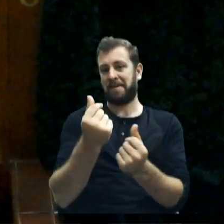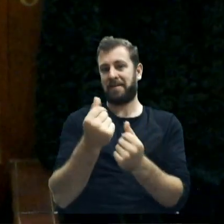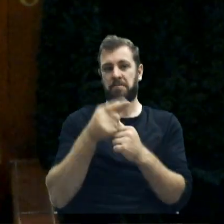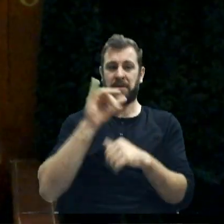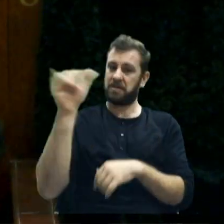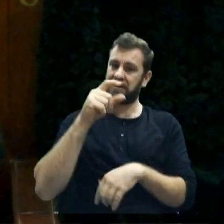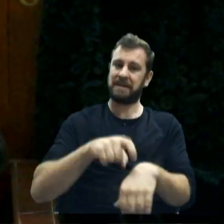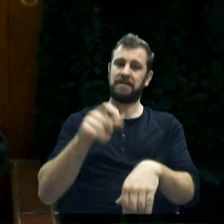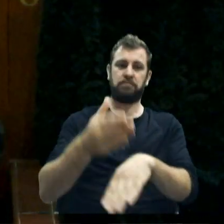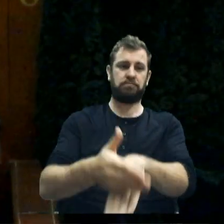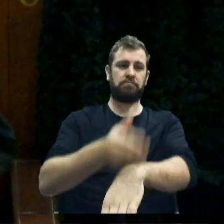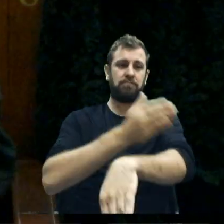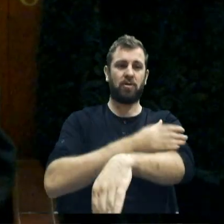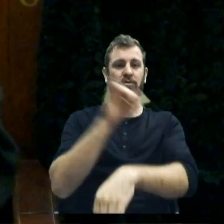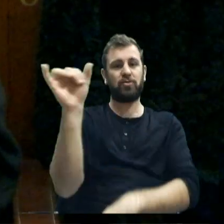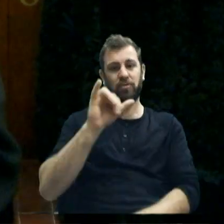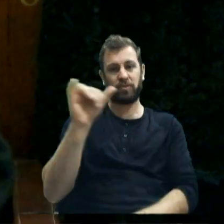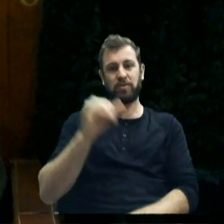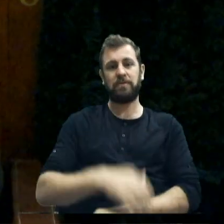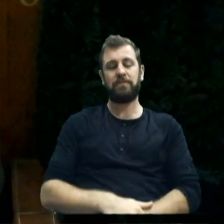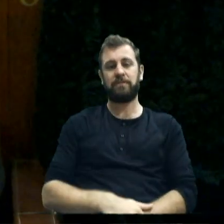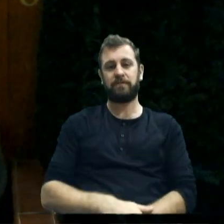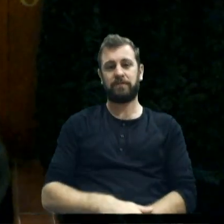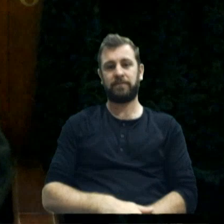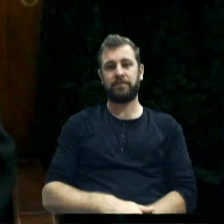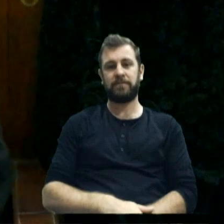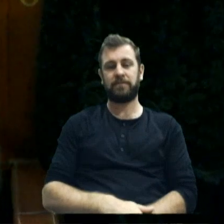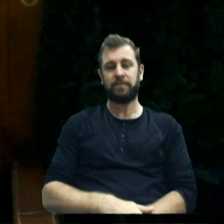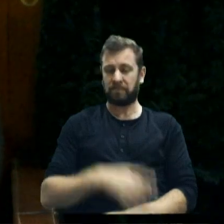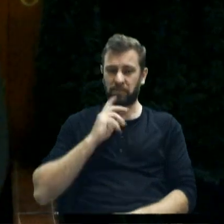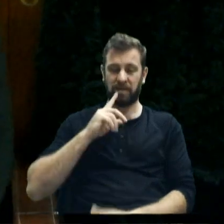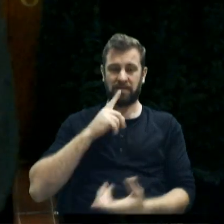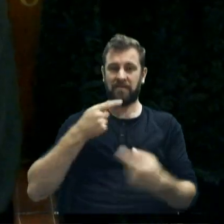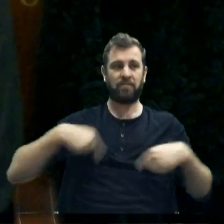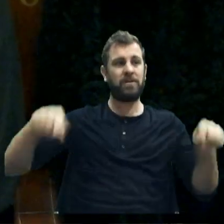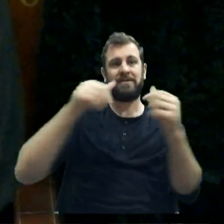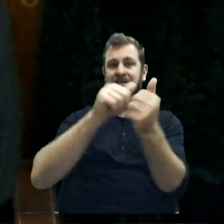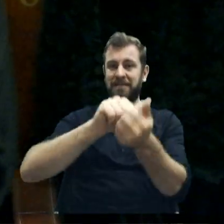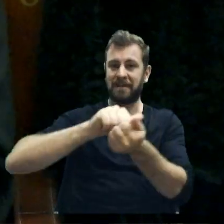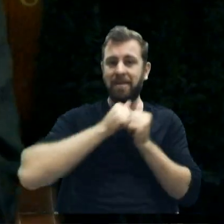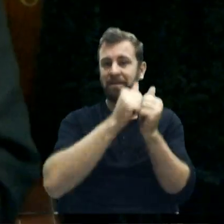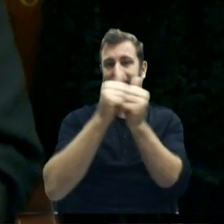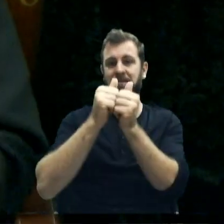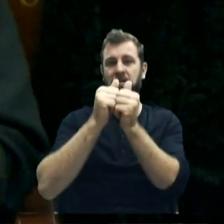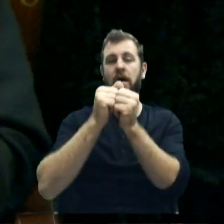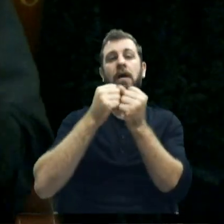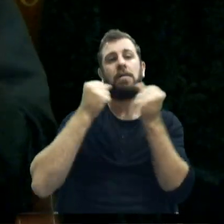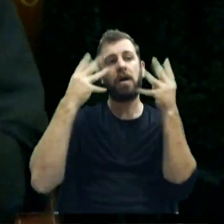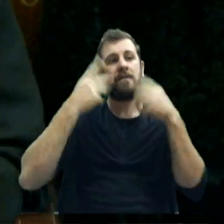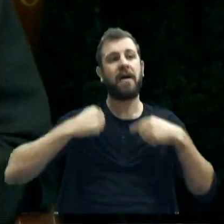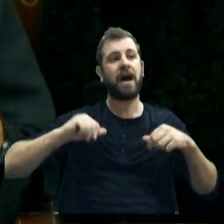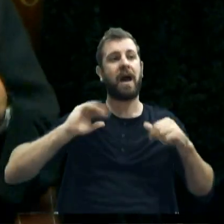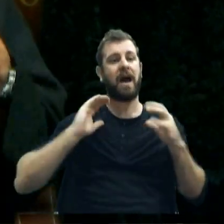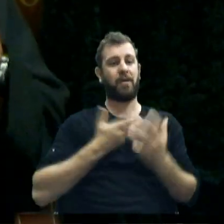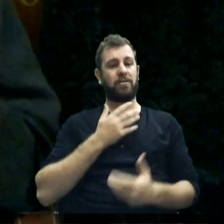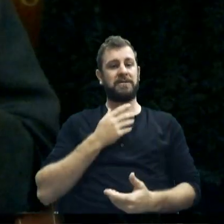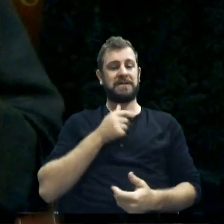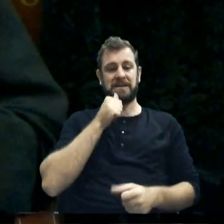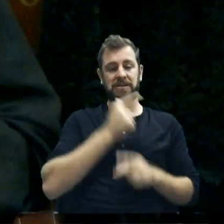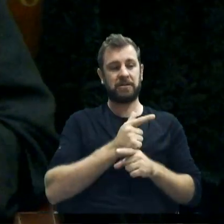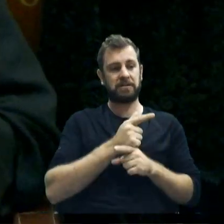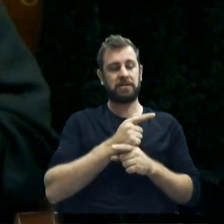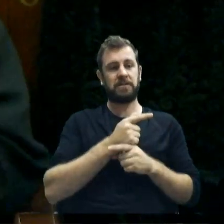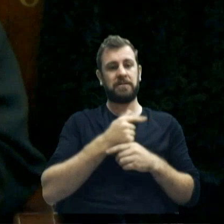well. This is a conversation that we have together. But there's reasons why a lot of our sisters are depressed,